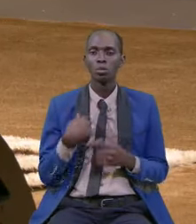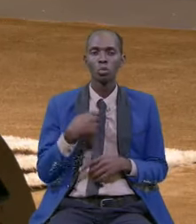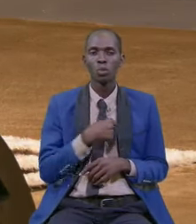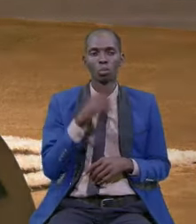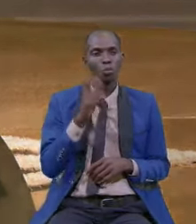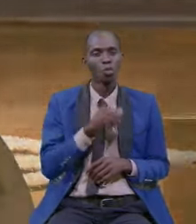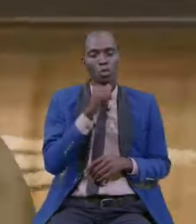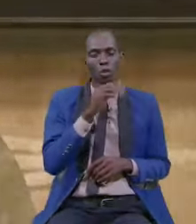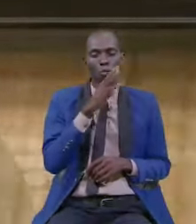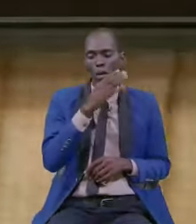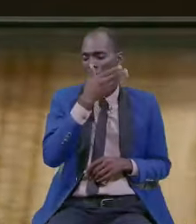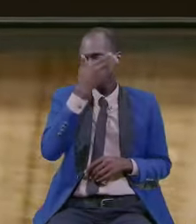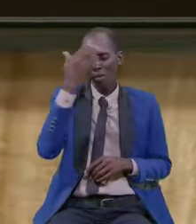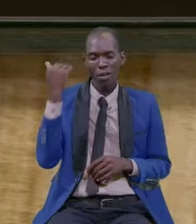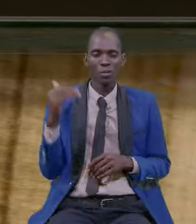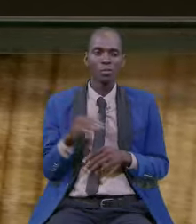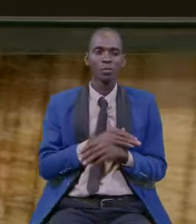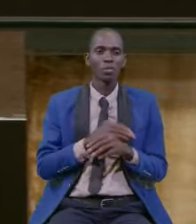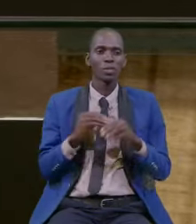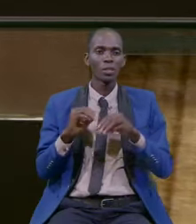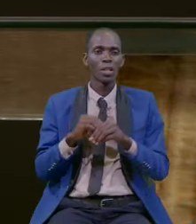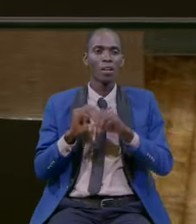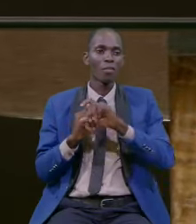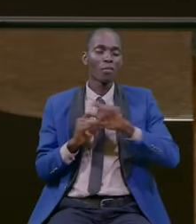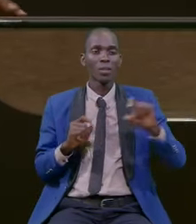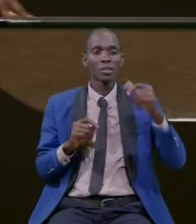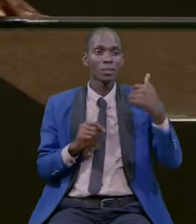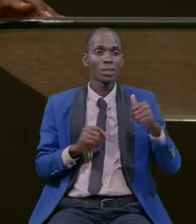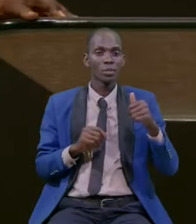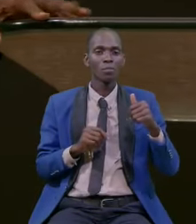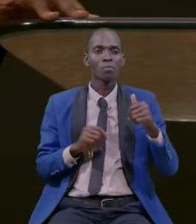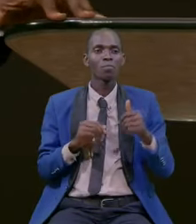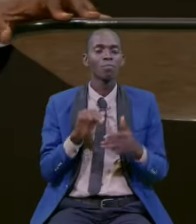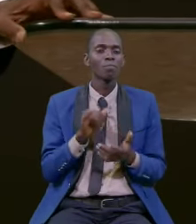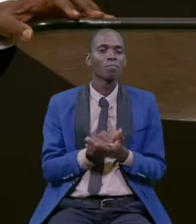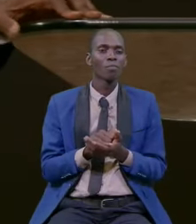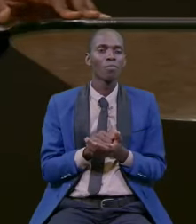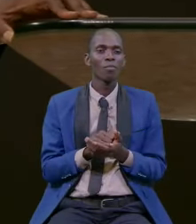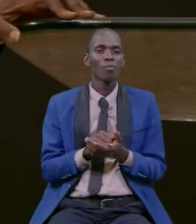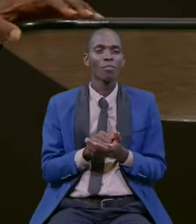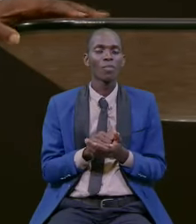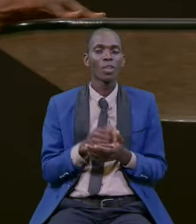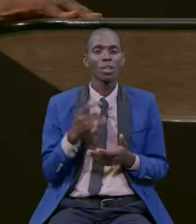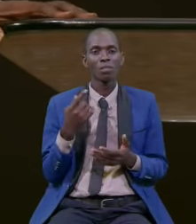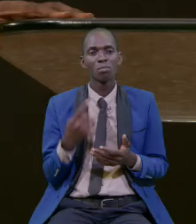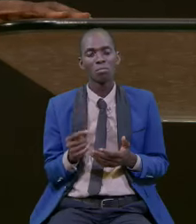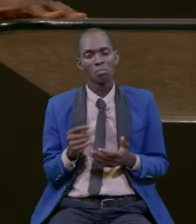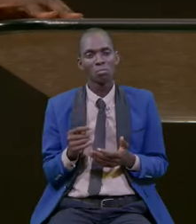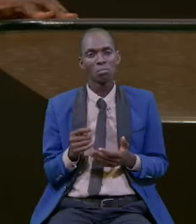Look at the next verse. In verse 10, it says, wherefore, the rather,